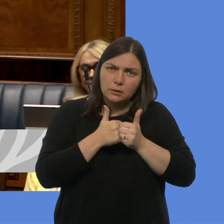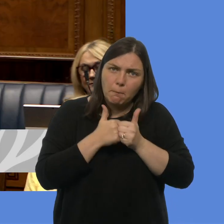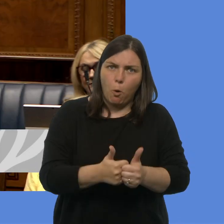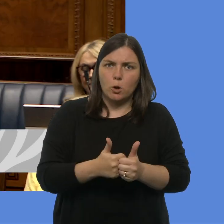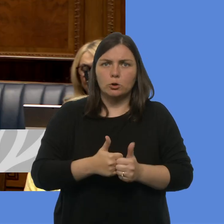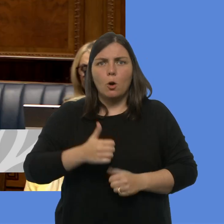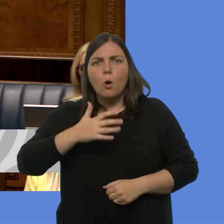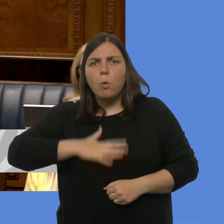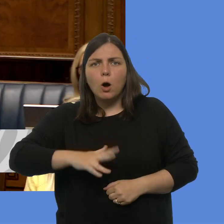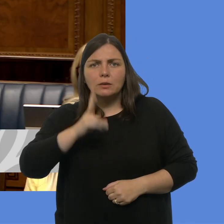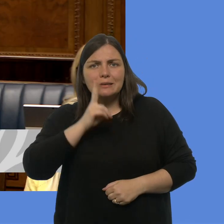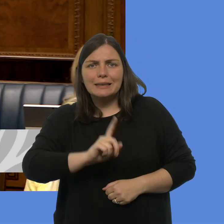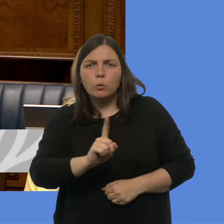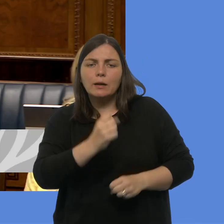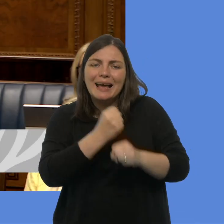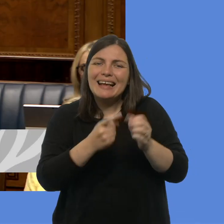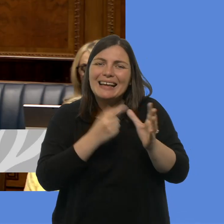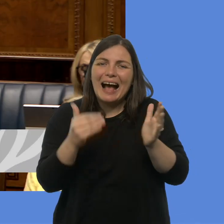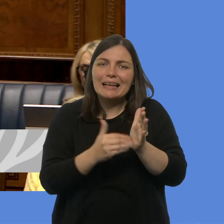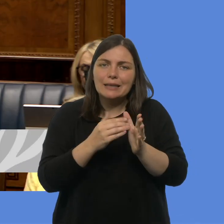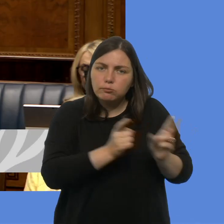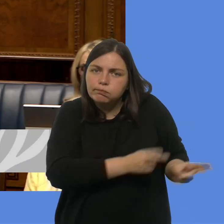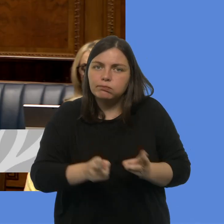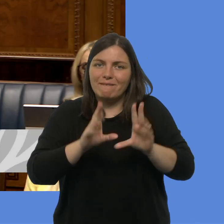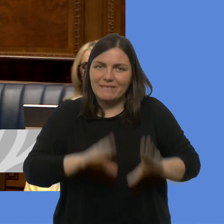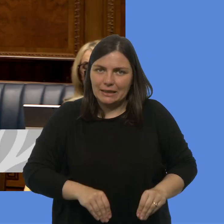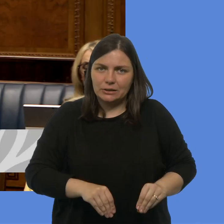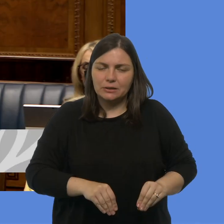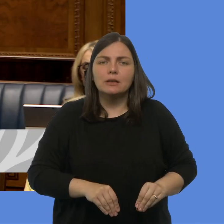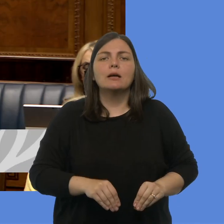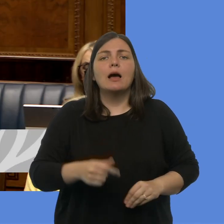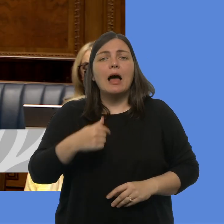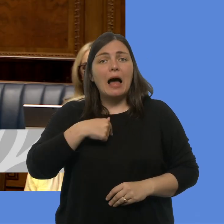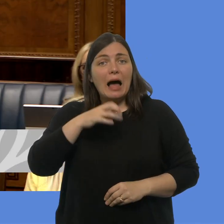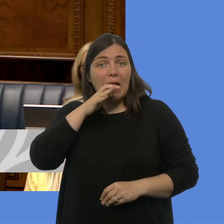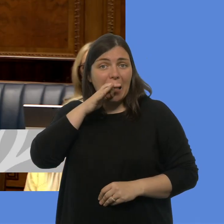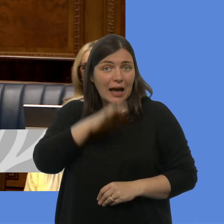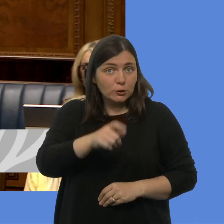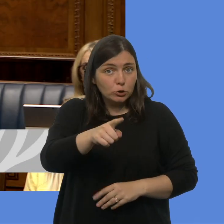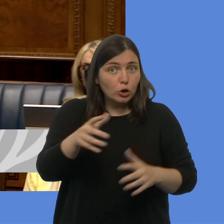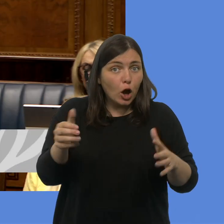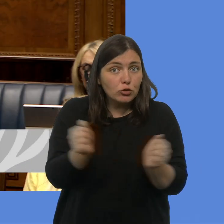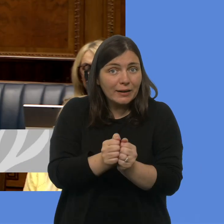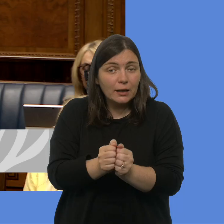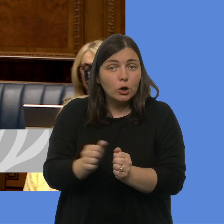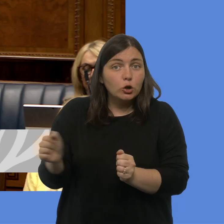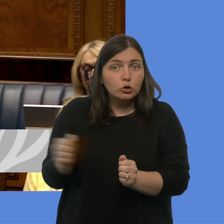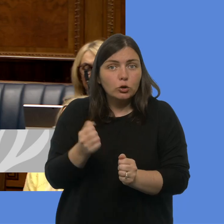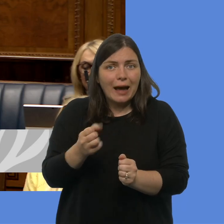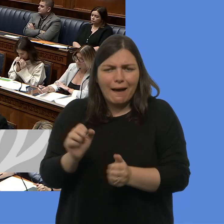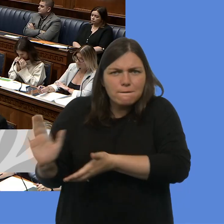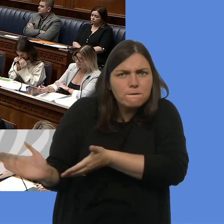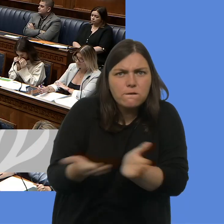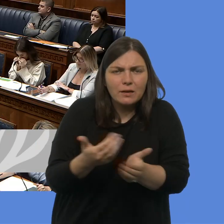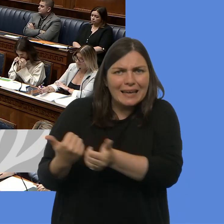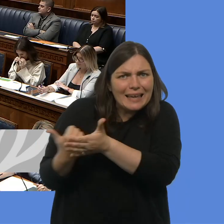will join with me in calling for immediate, massive and unfettered humanitarian aid to save the starving and beleaguered people of